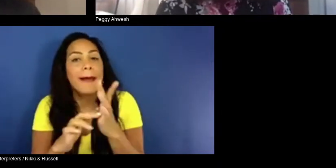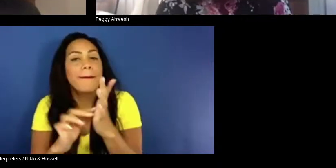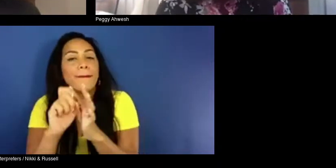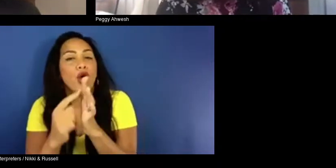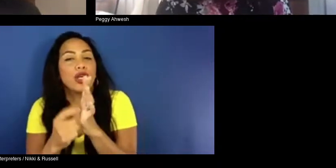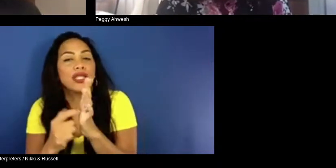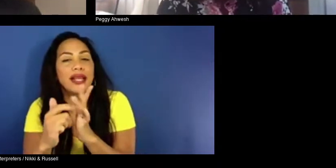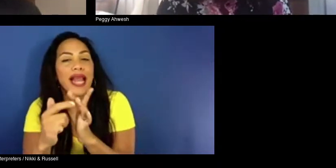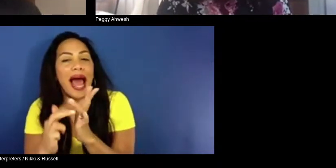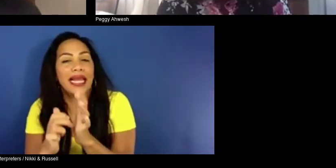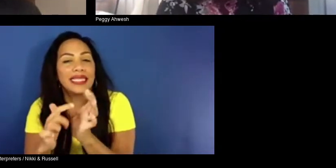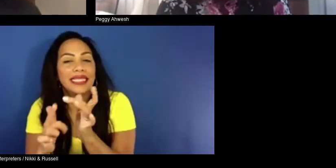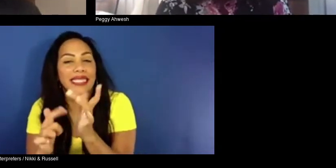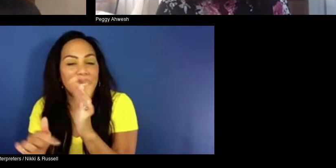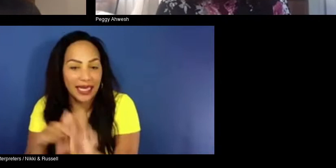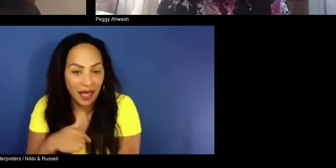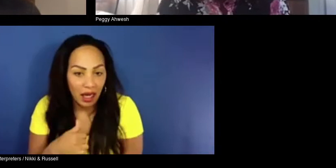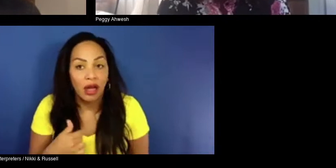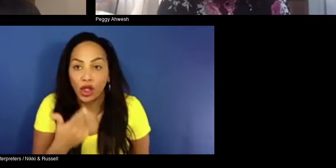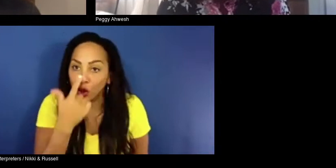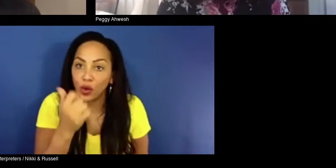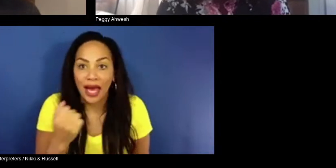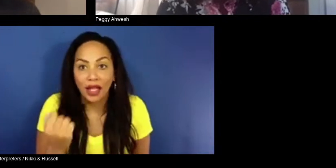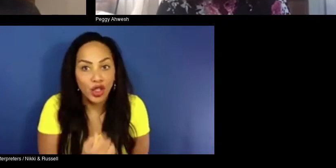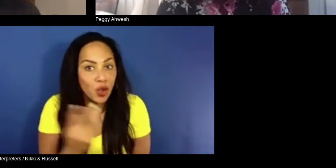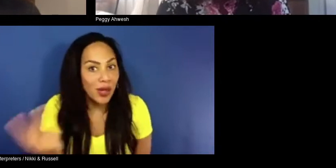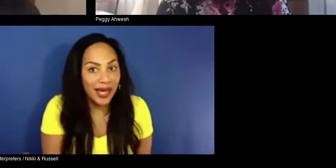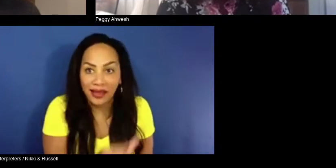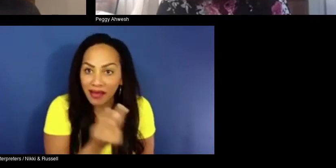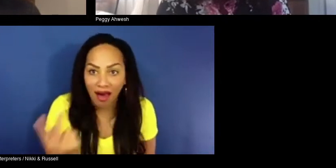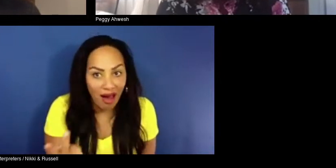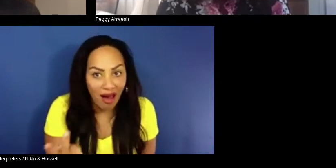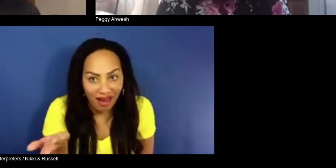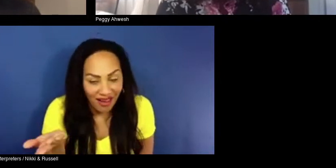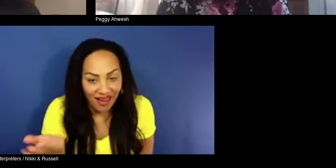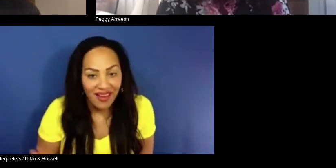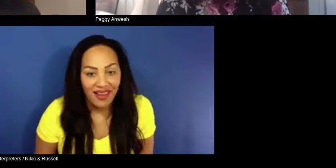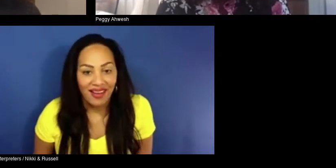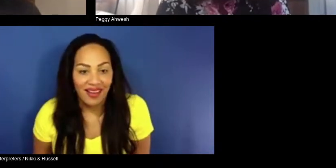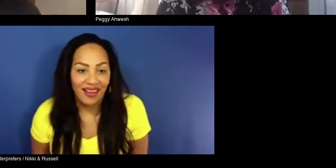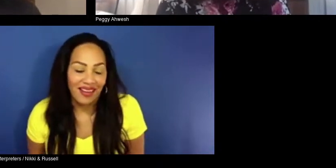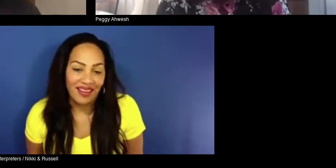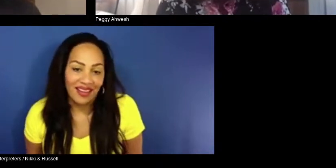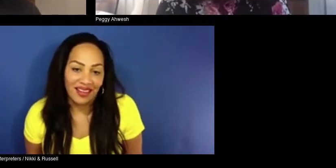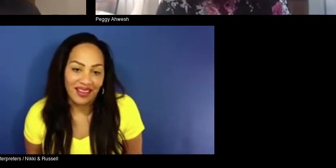you can do either, but if you're interested in the way they can kind of be